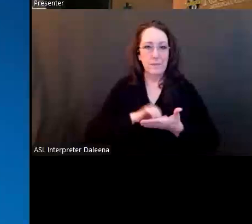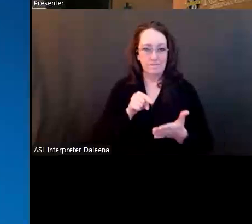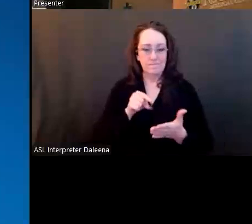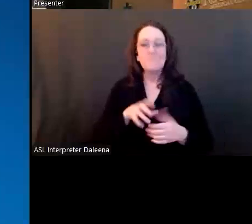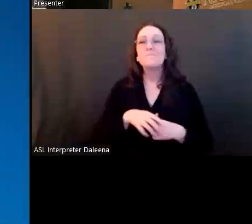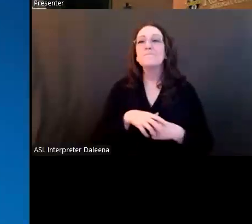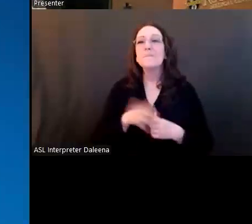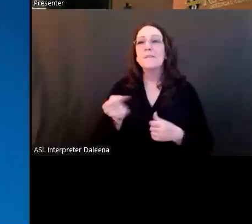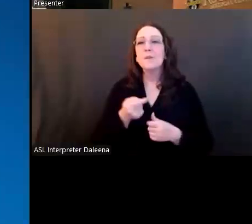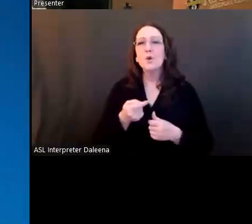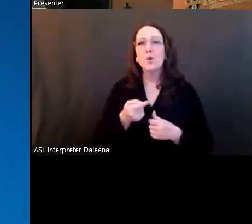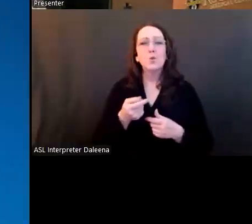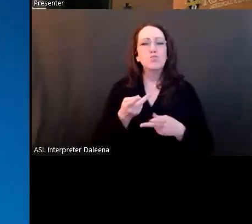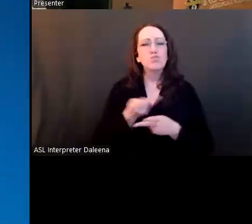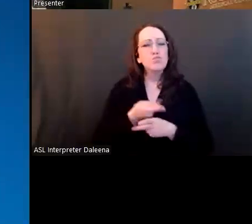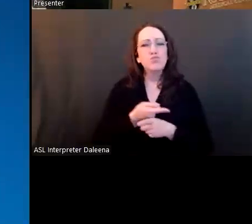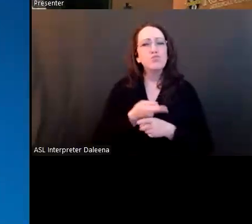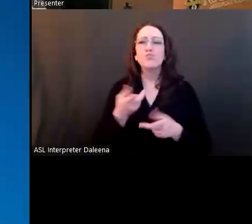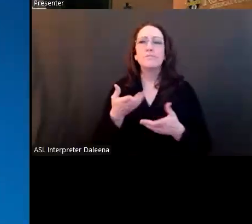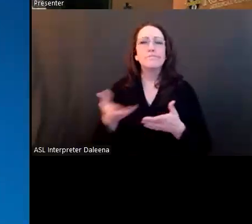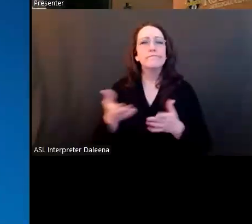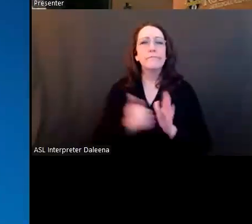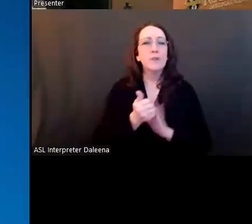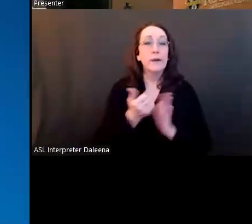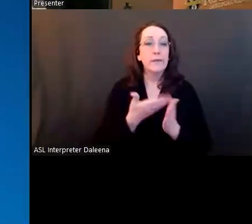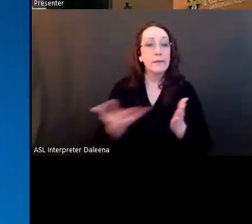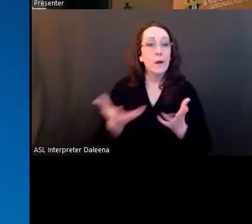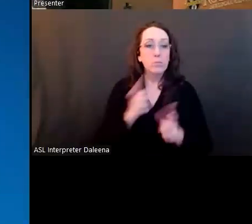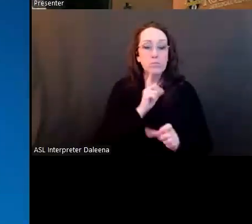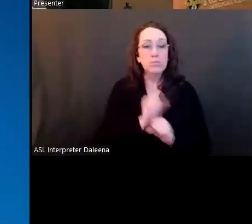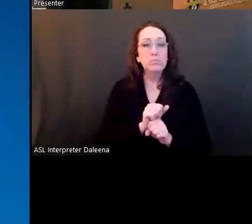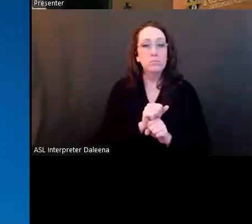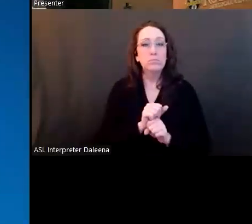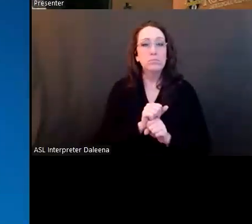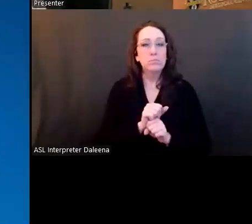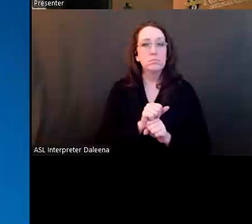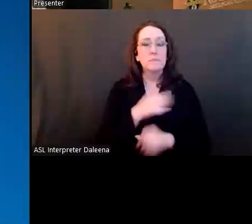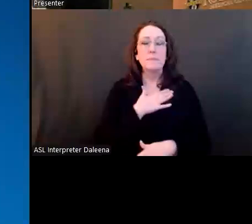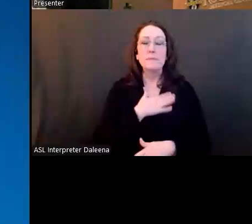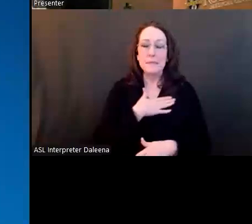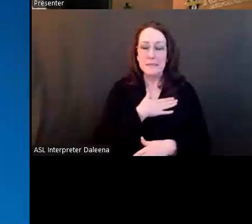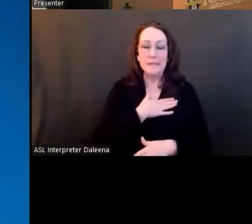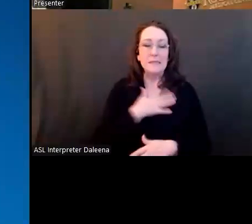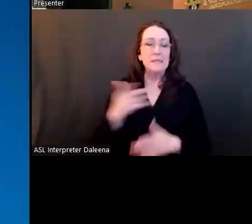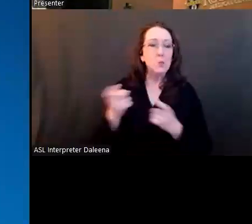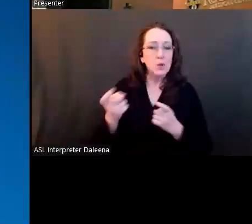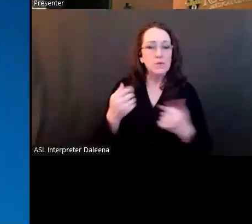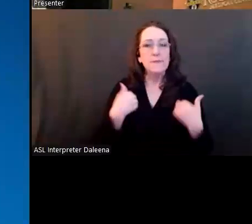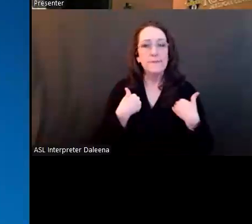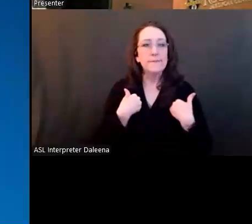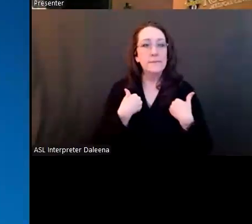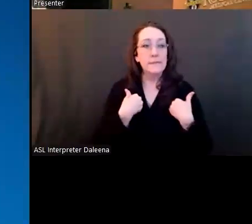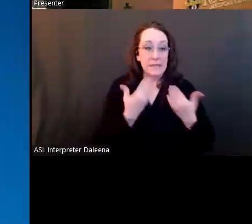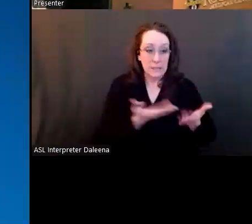few housekeeping agenda items that we want to make sure is that please, if you have questions, those of you both